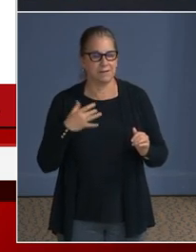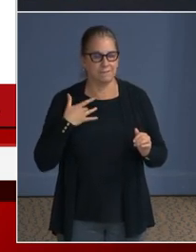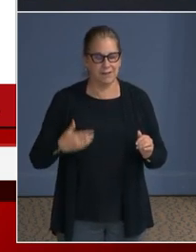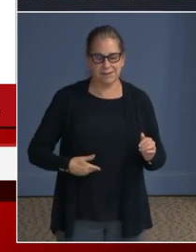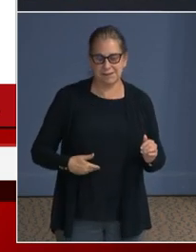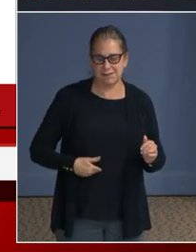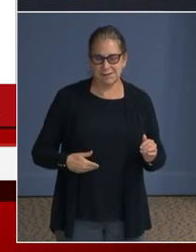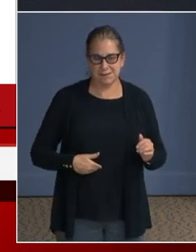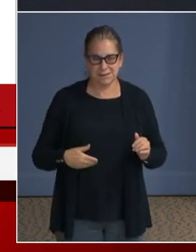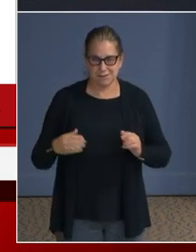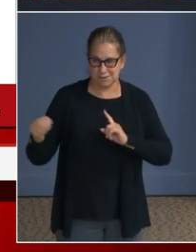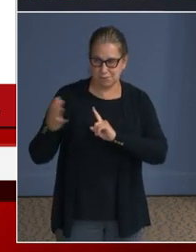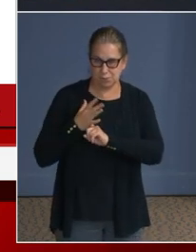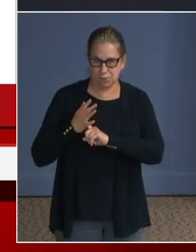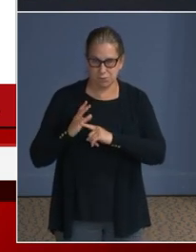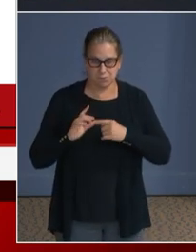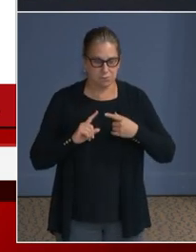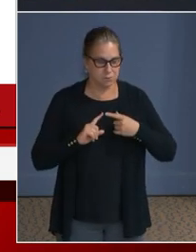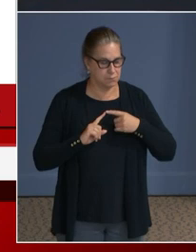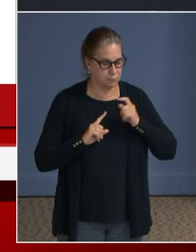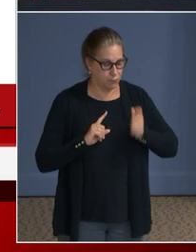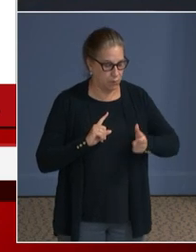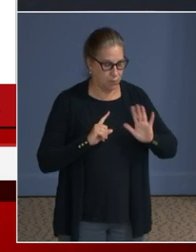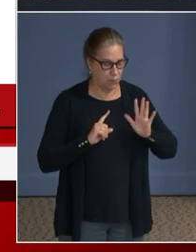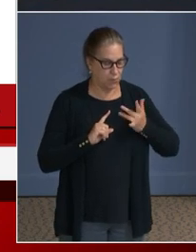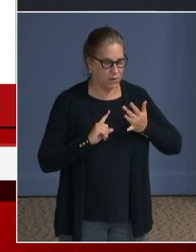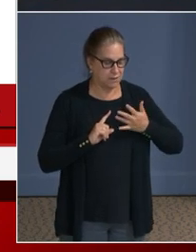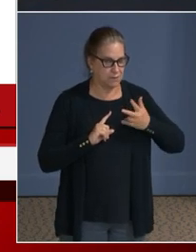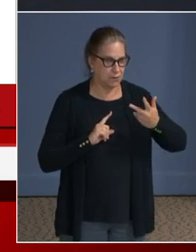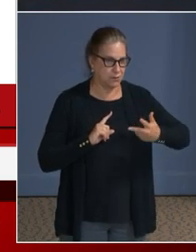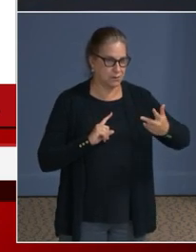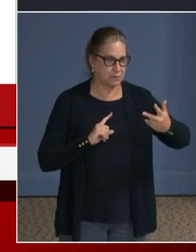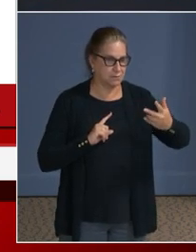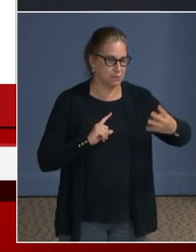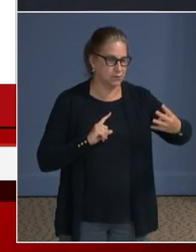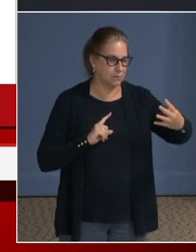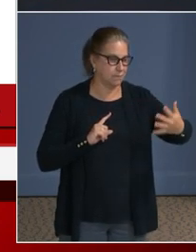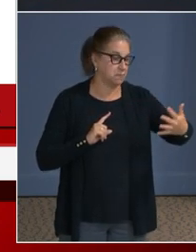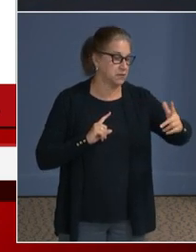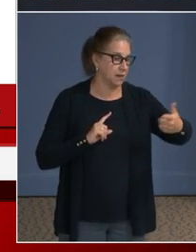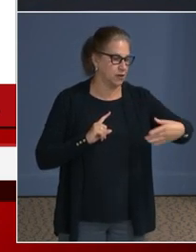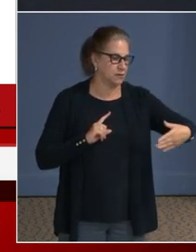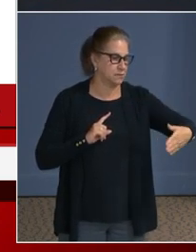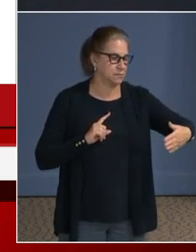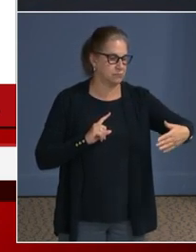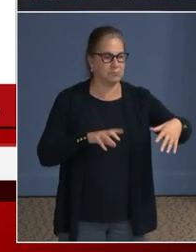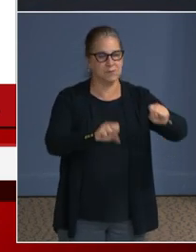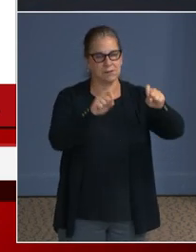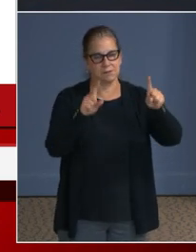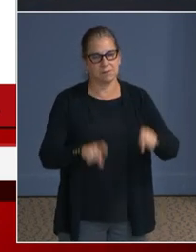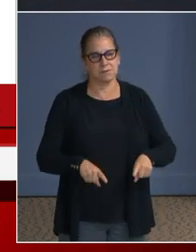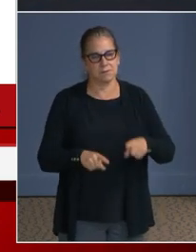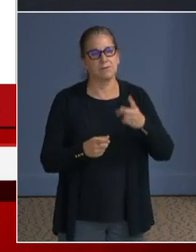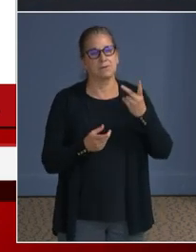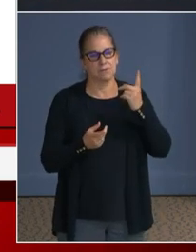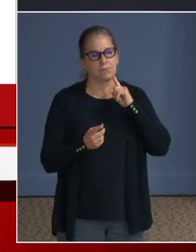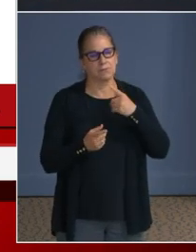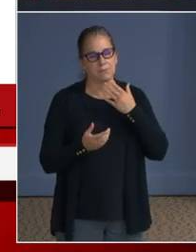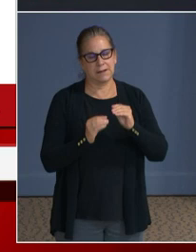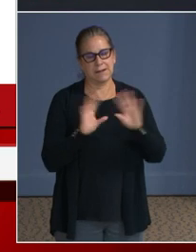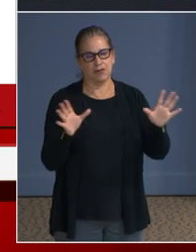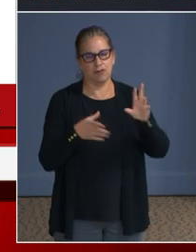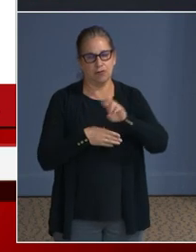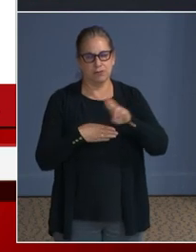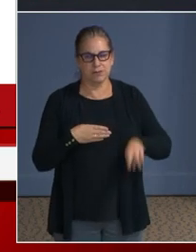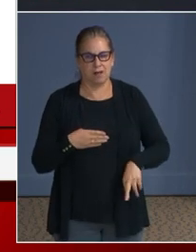the nutshell answer. If you've had a close contact, or you believe you were exposed, getting a test immediately